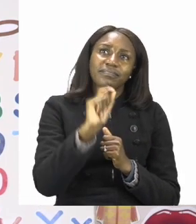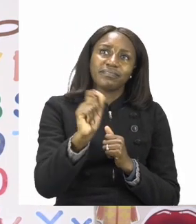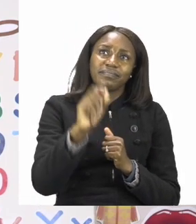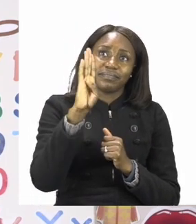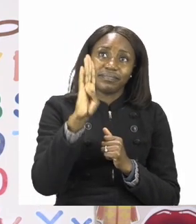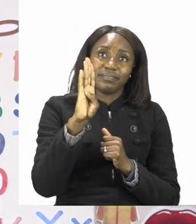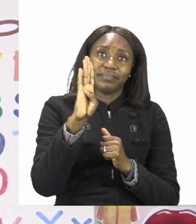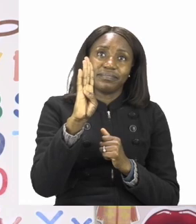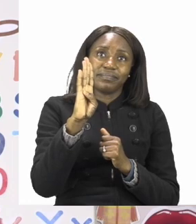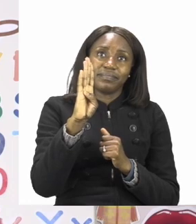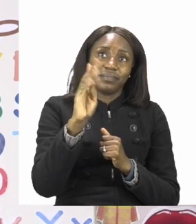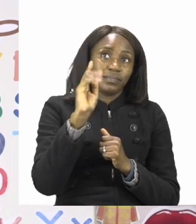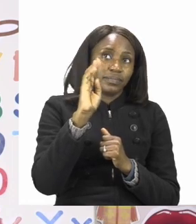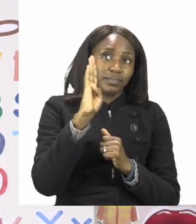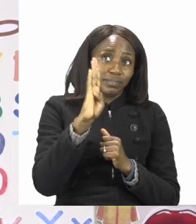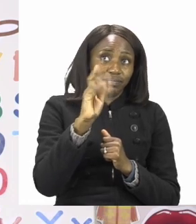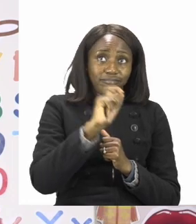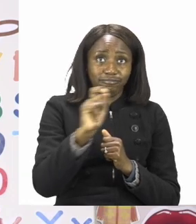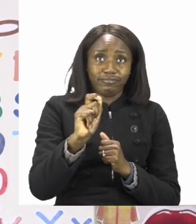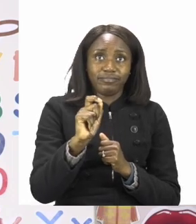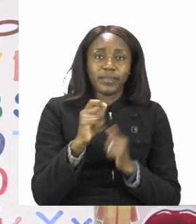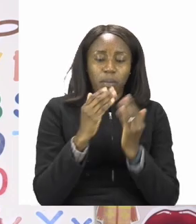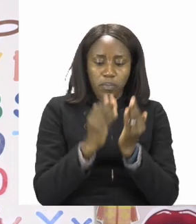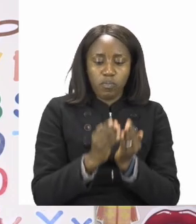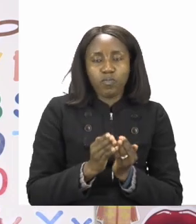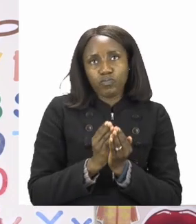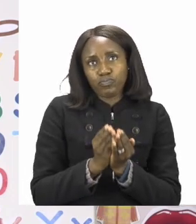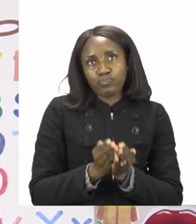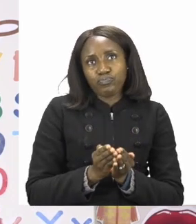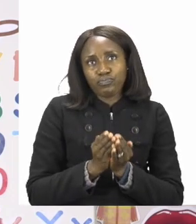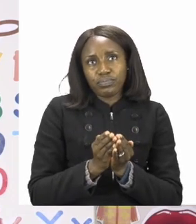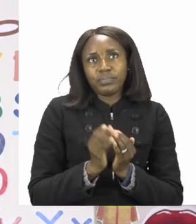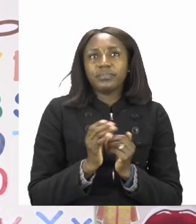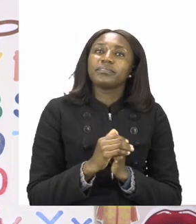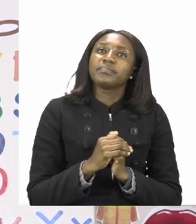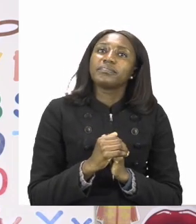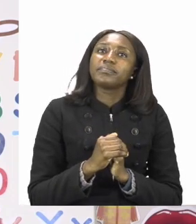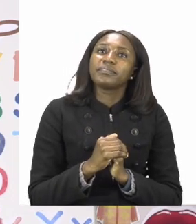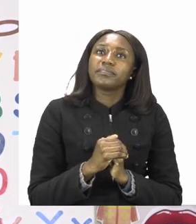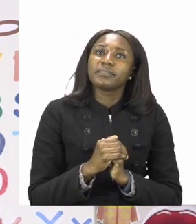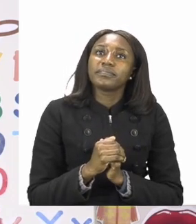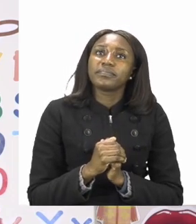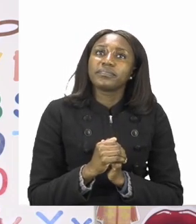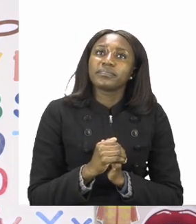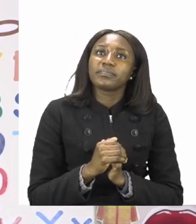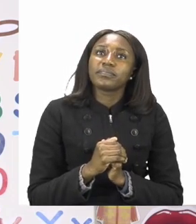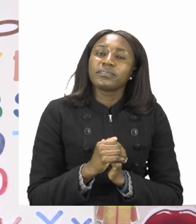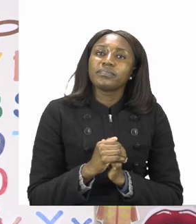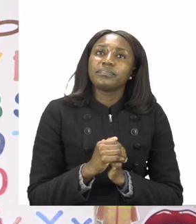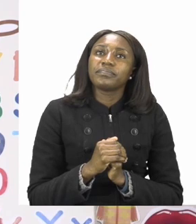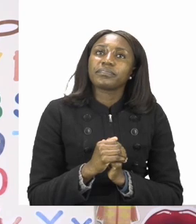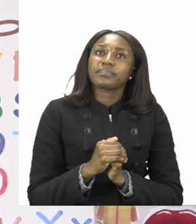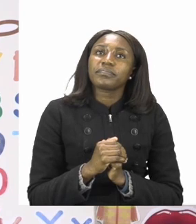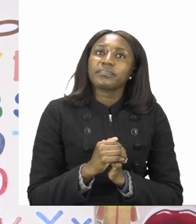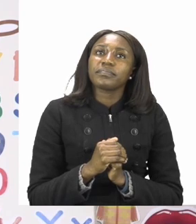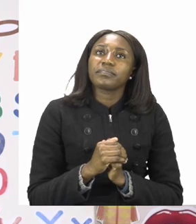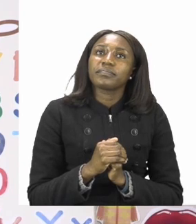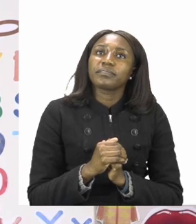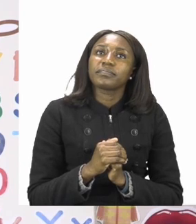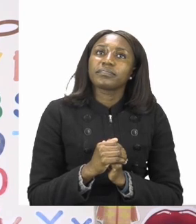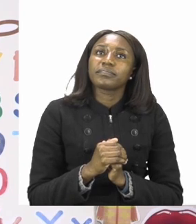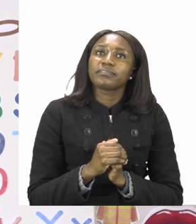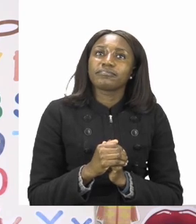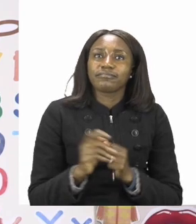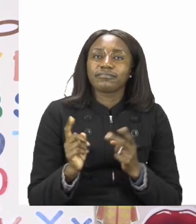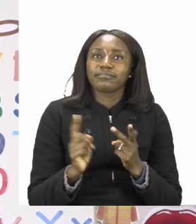can use it. But we are doing our own so that you know what to do in your exercise. The